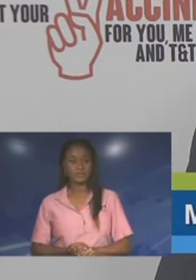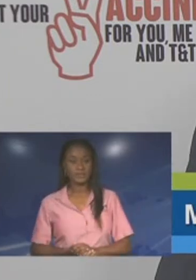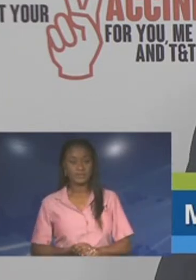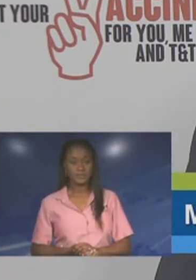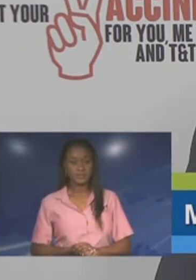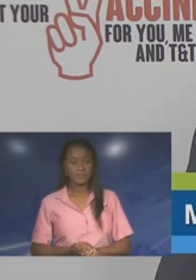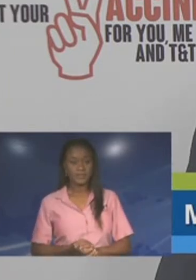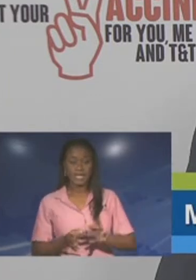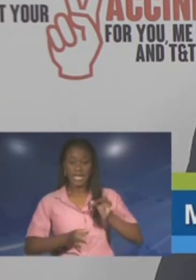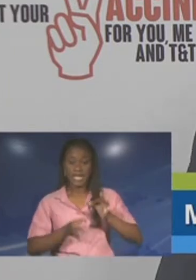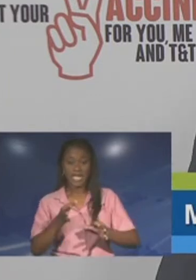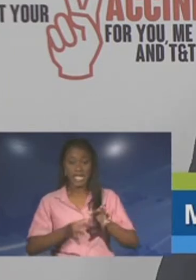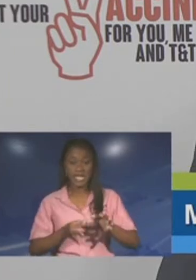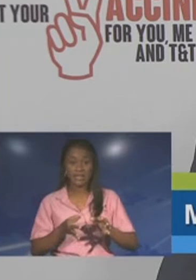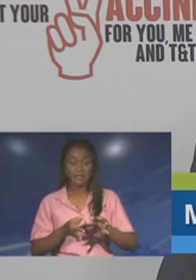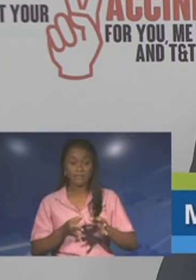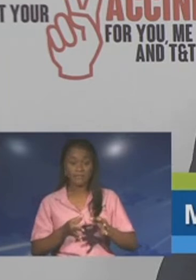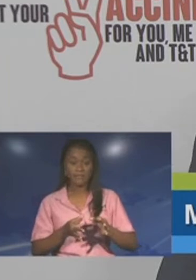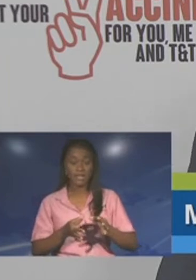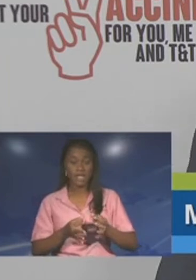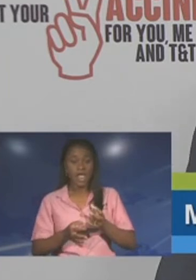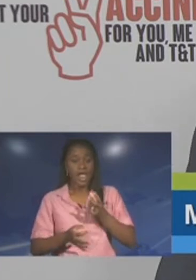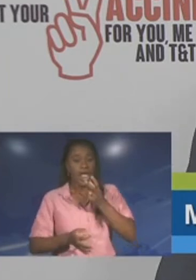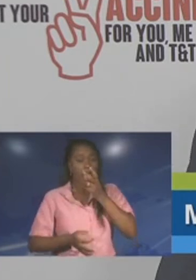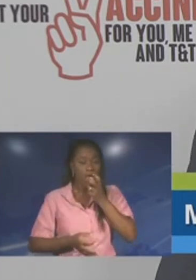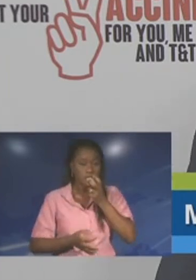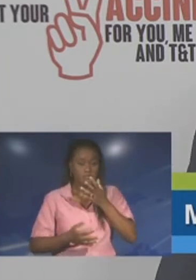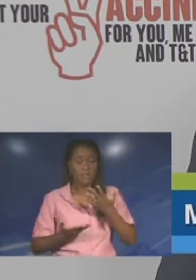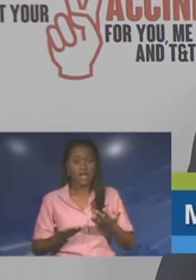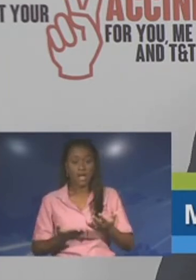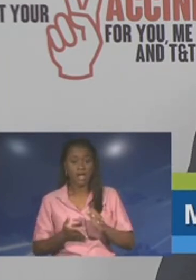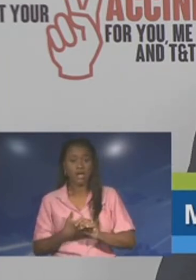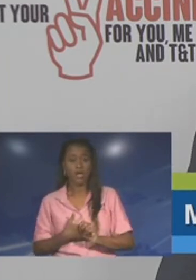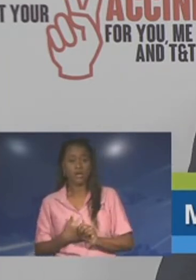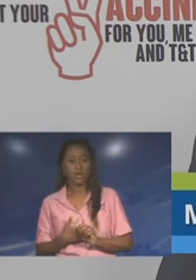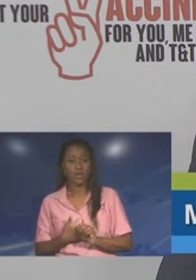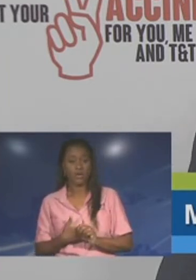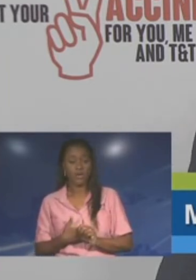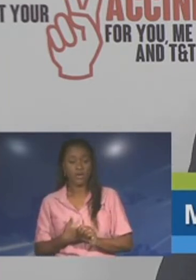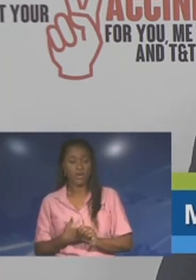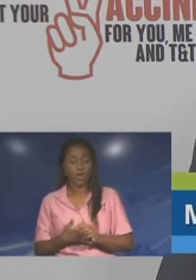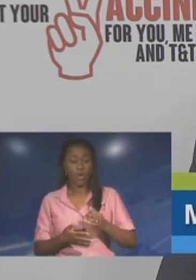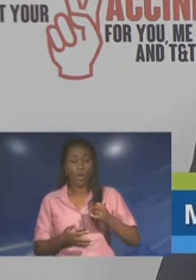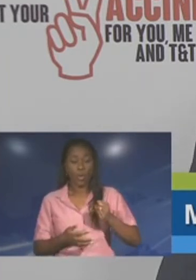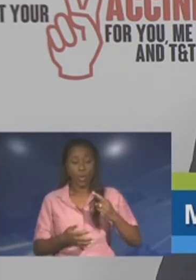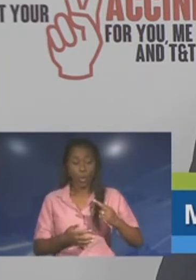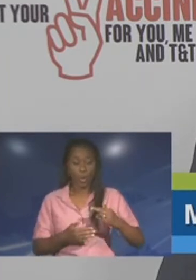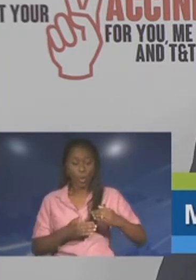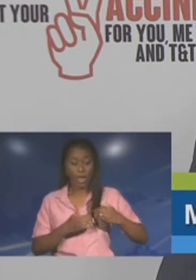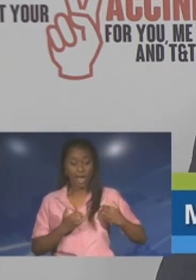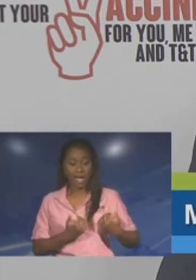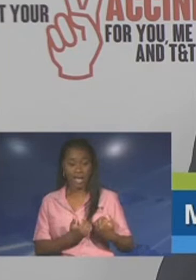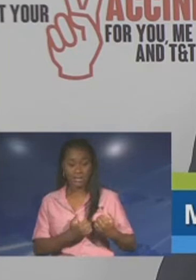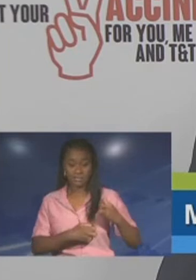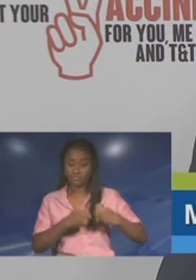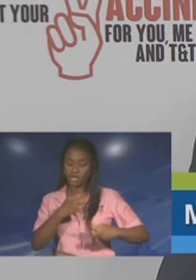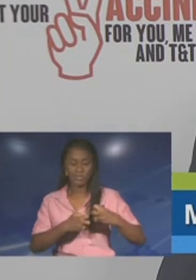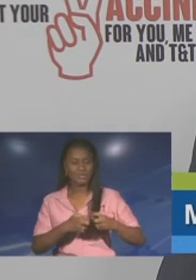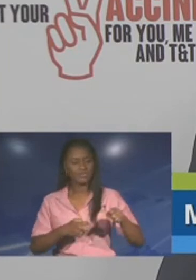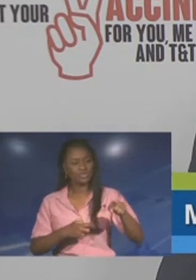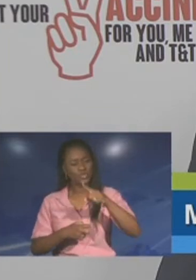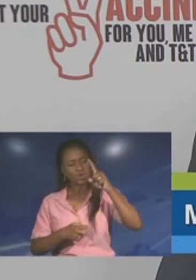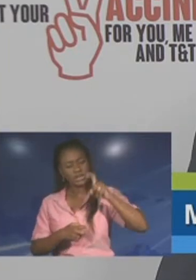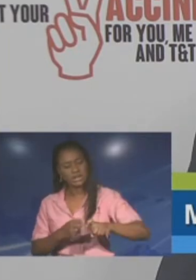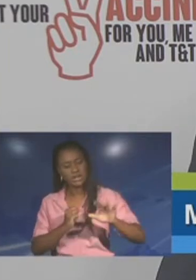you are asthmatic, you suffer from cardiac issues, you need to protect